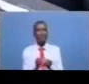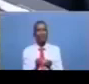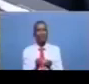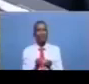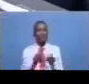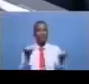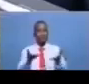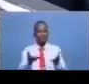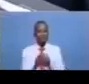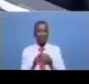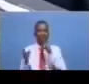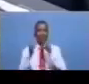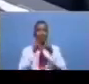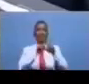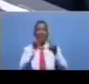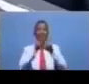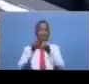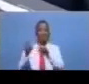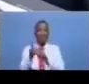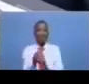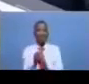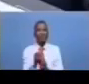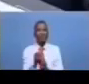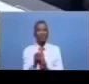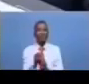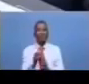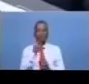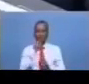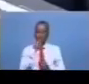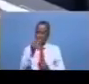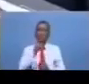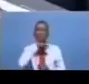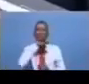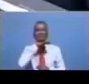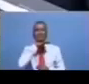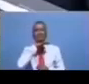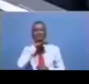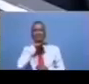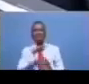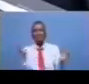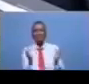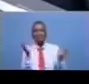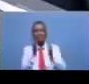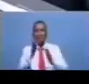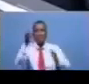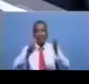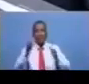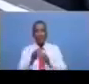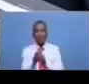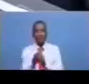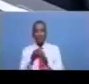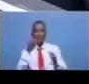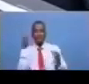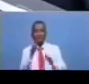very platform and on different platforms have sought to deliberately instigate and incite the courts